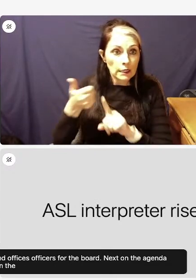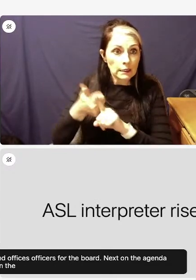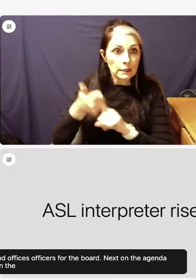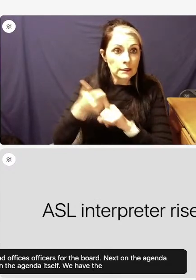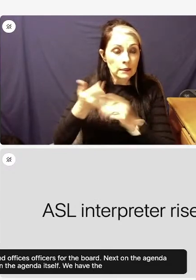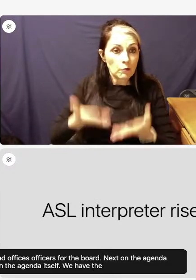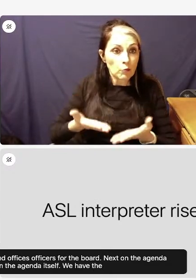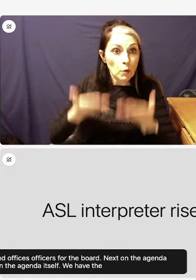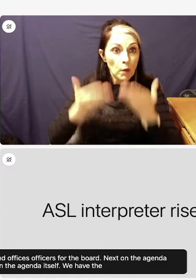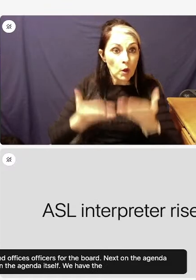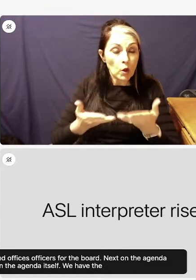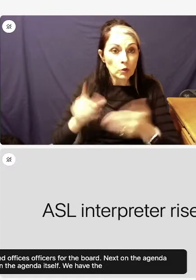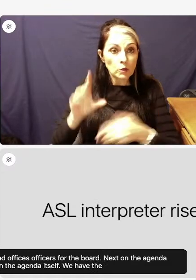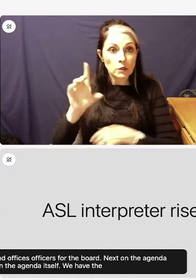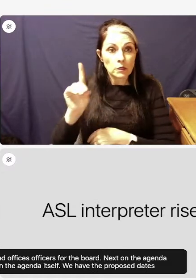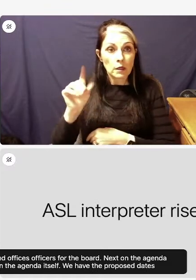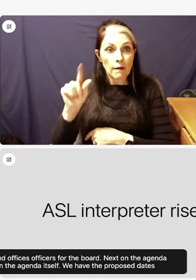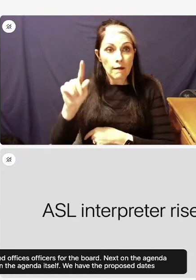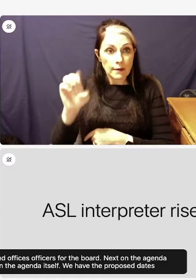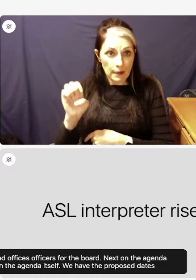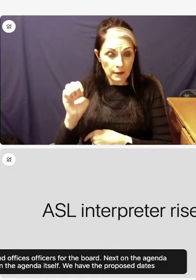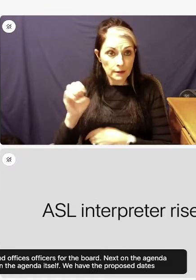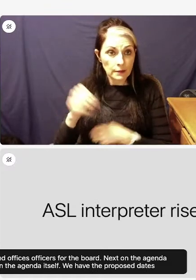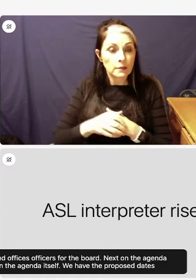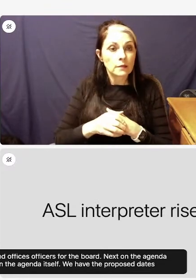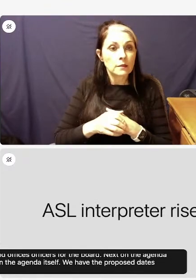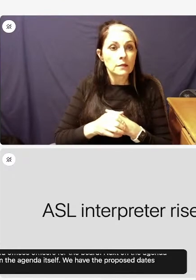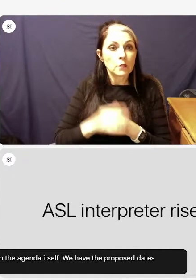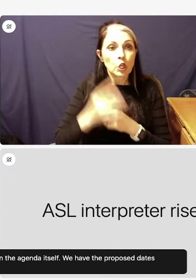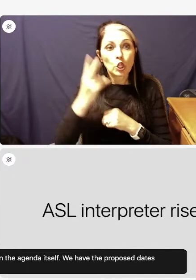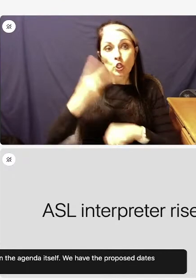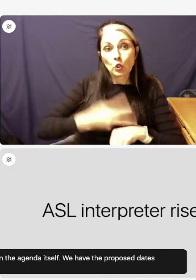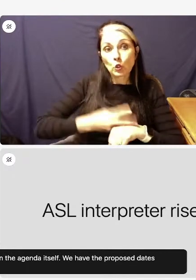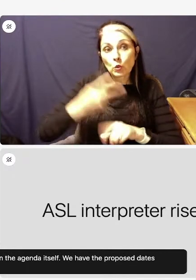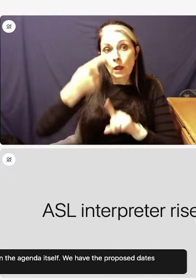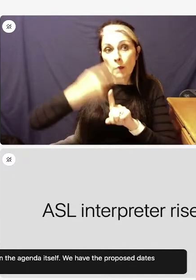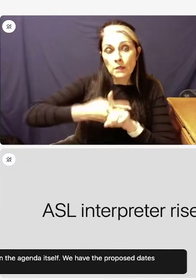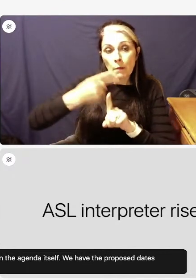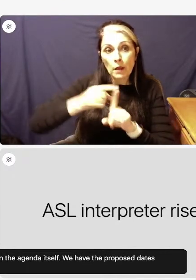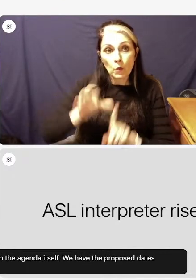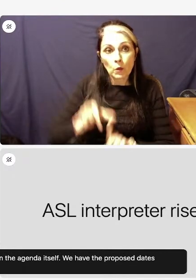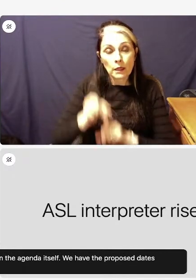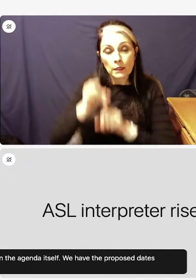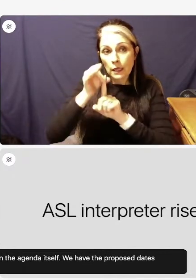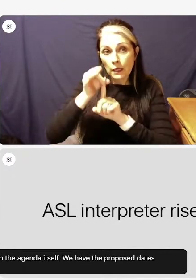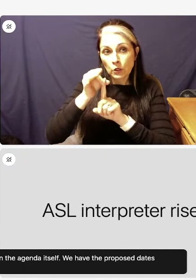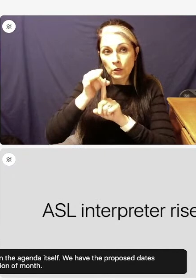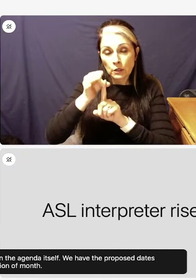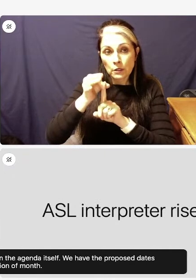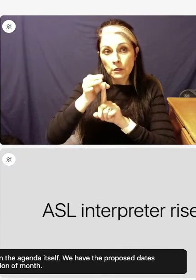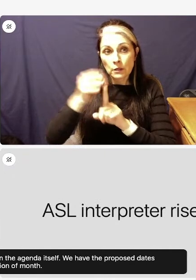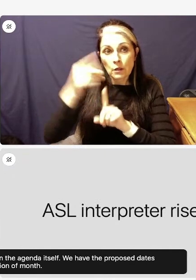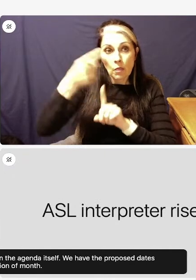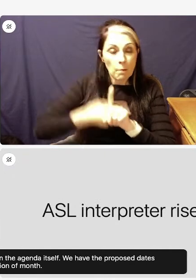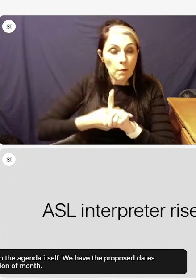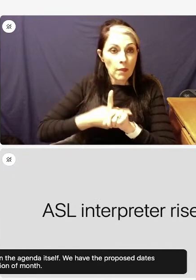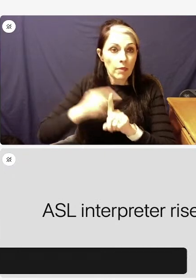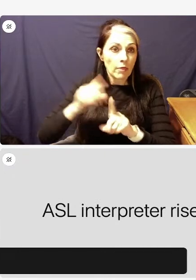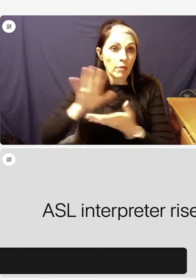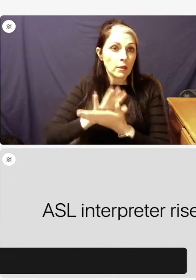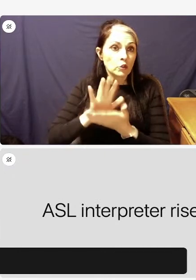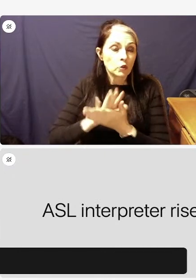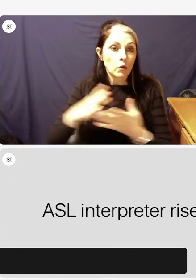proposed dates following the similar pattern that we have two meetings a month with the exception of months where school may be out of session due to a holiday